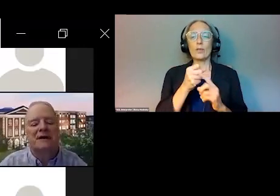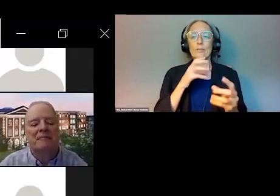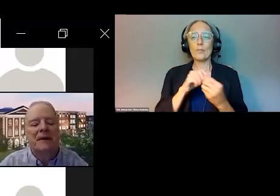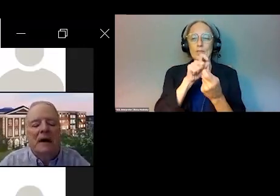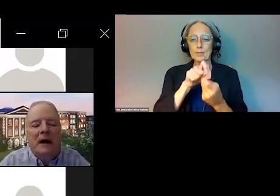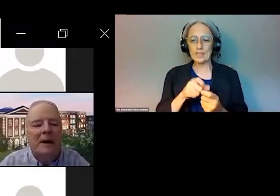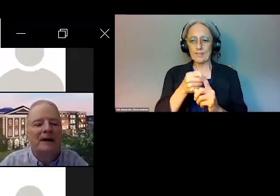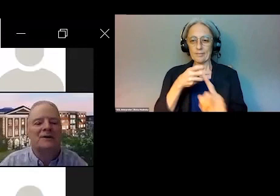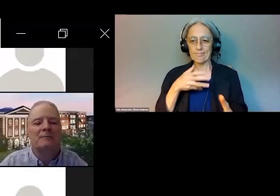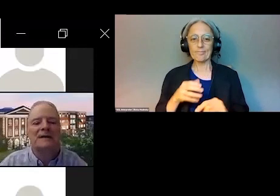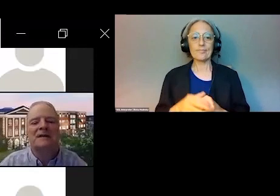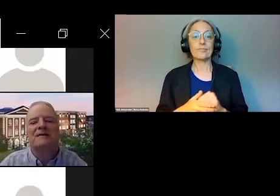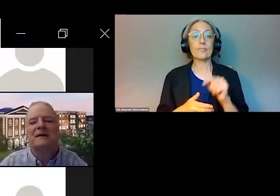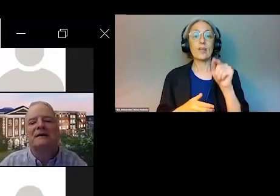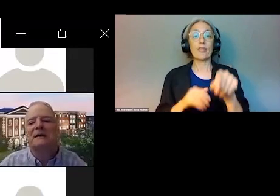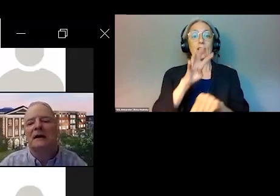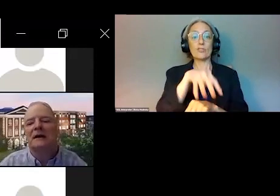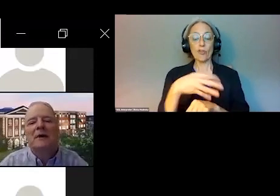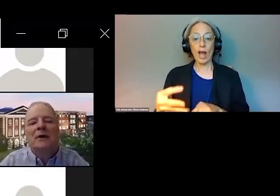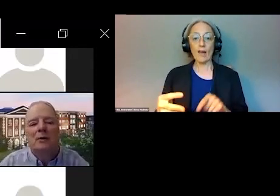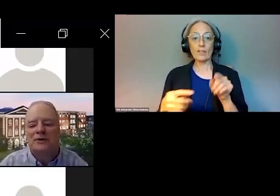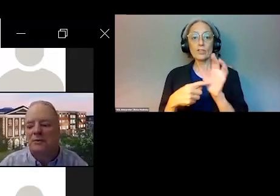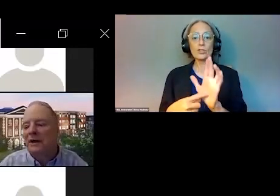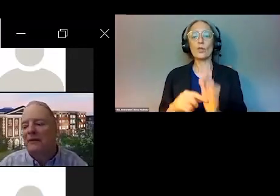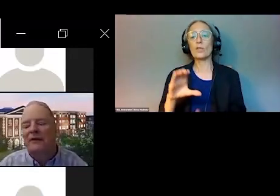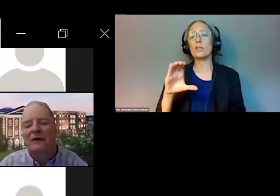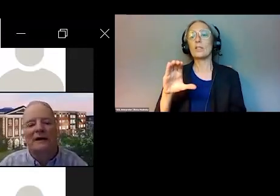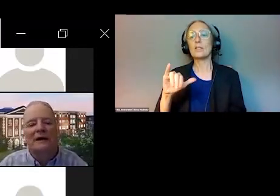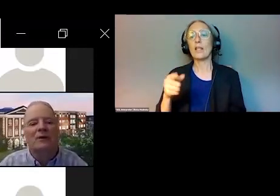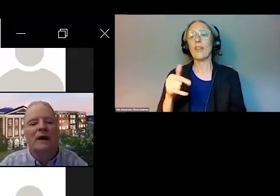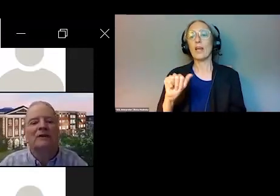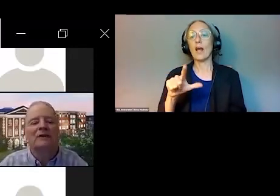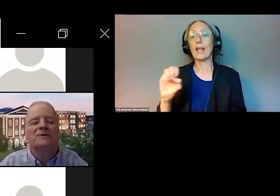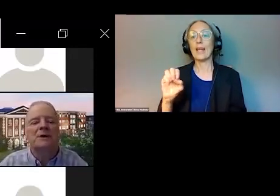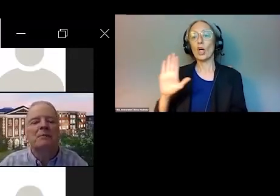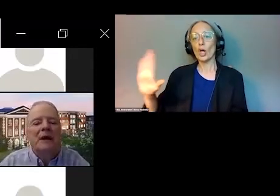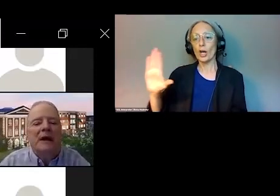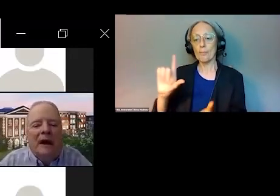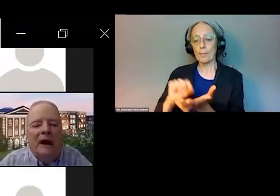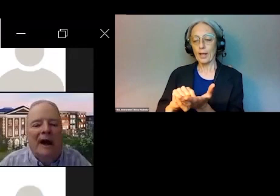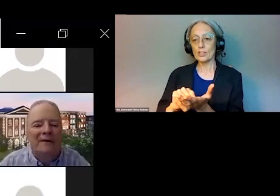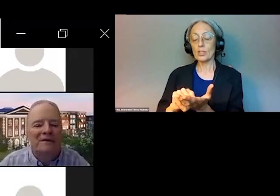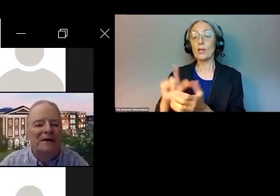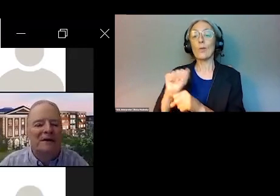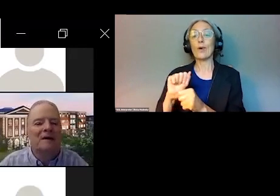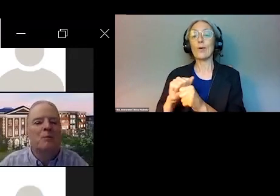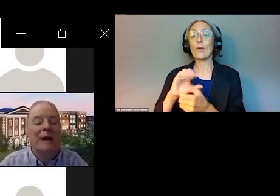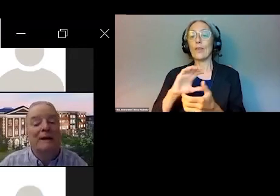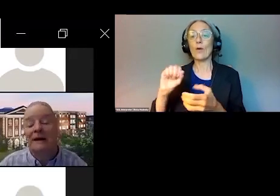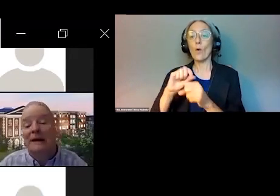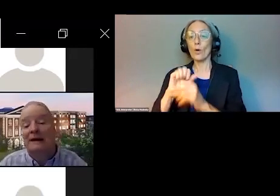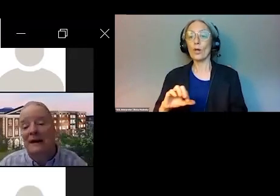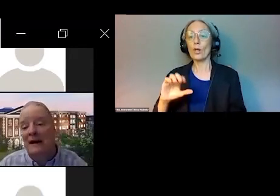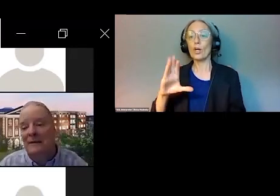this graph is a publication by Cynthia Lee, who is working with our colleague Craig Bellozo.